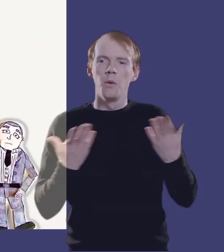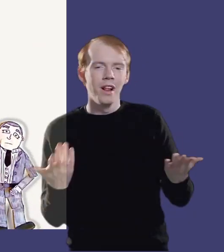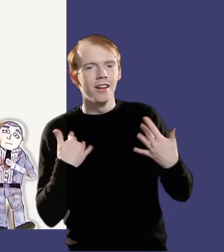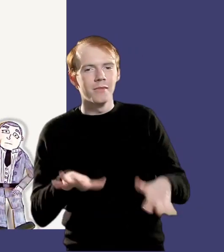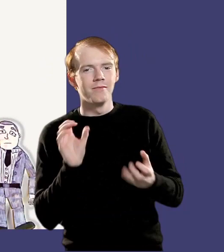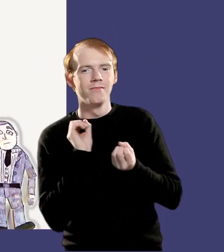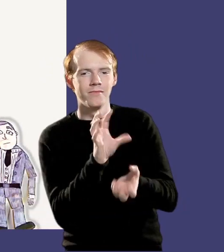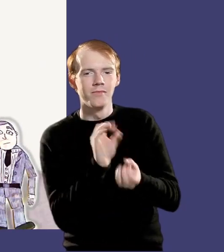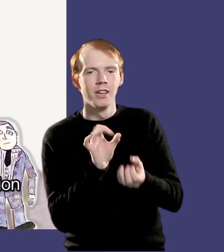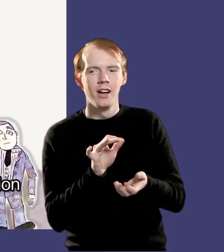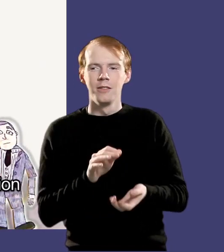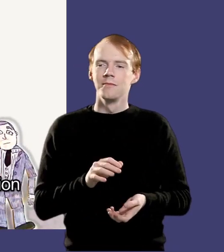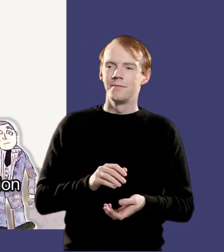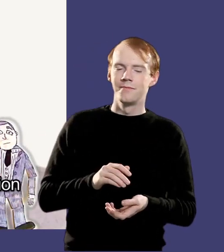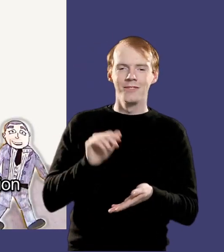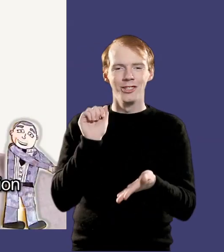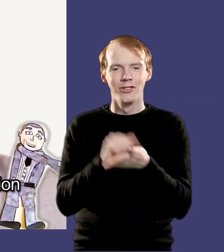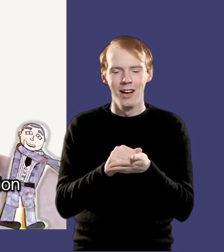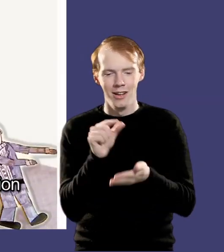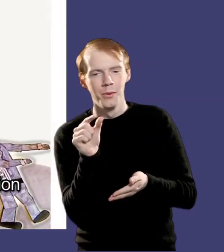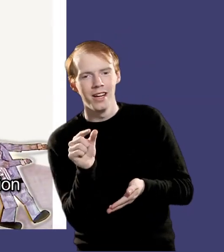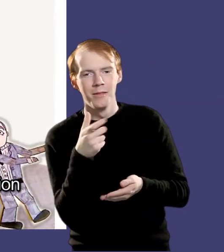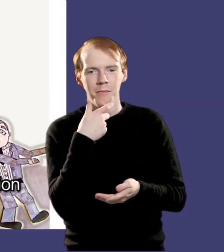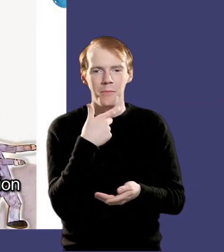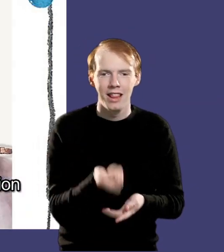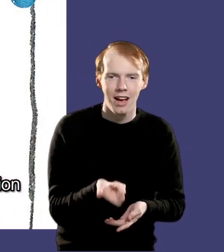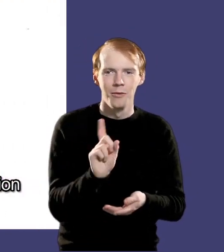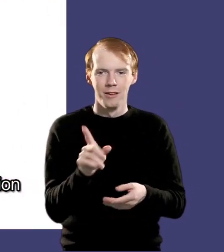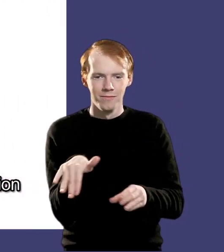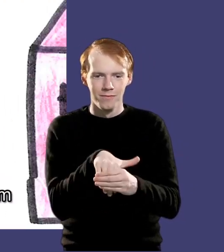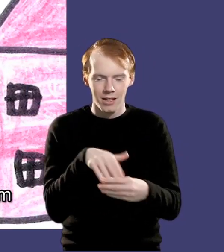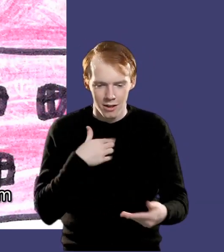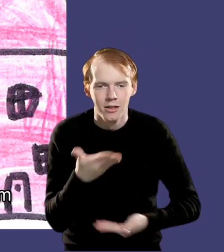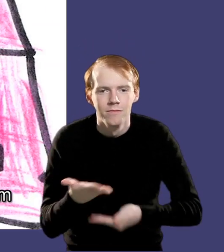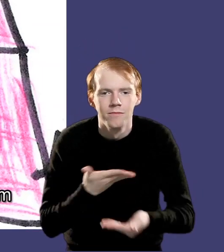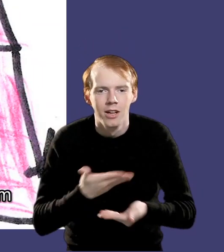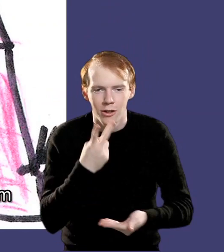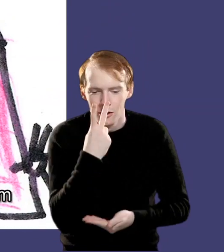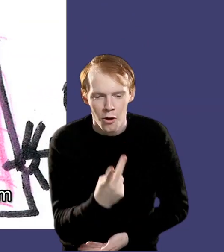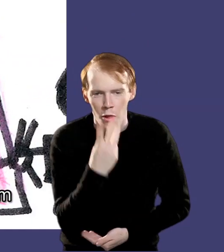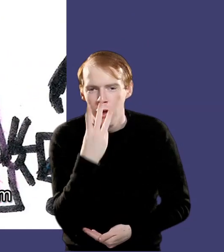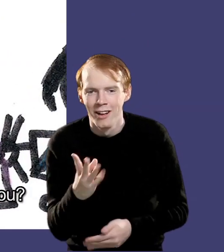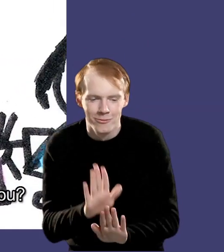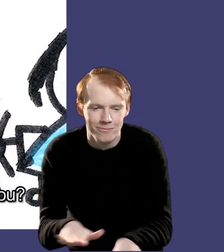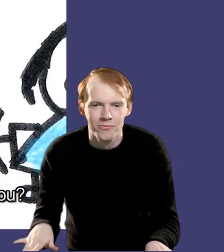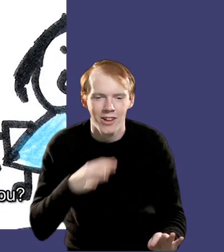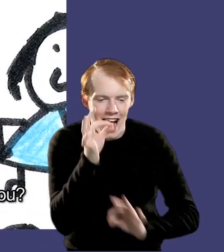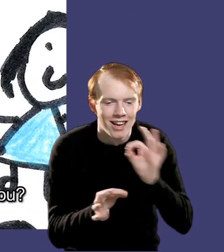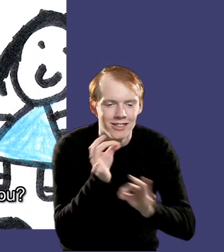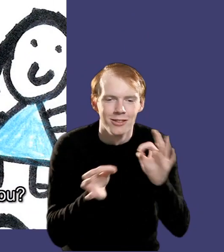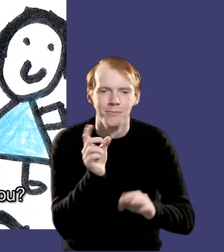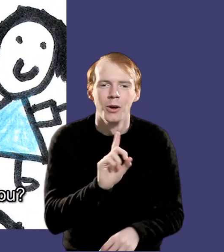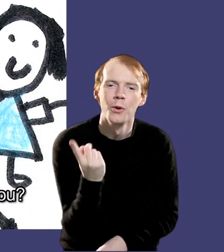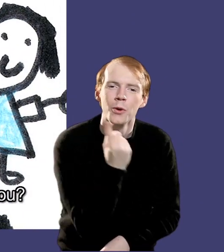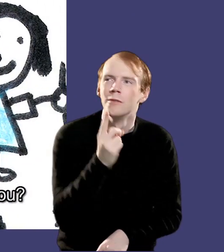Right. As I was saying, a right wee blether was a conversation we had with 2 to 5-year-olds, and that meant that we were asking them how do they